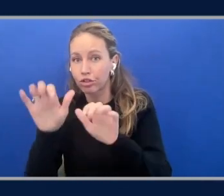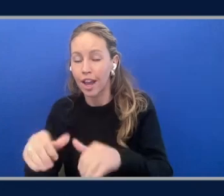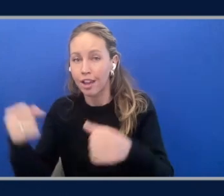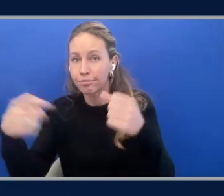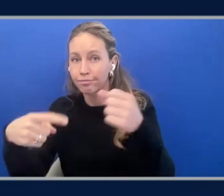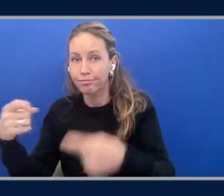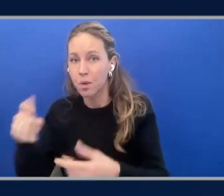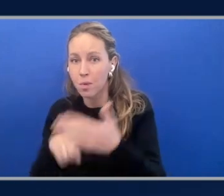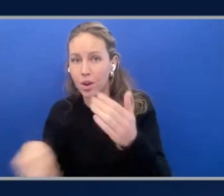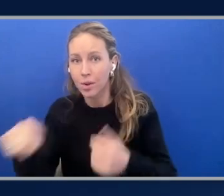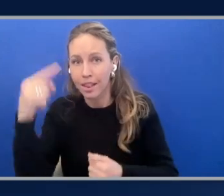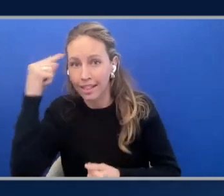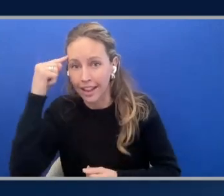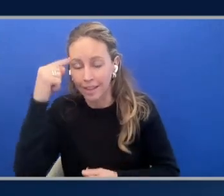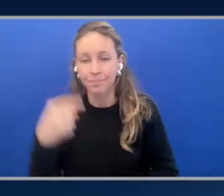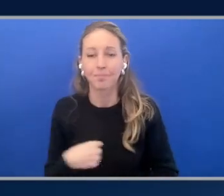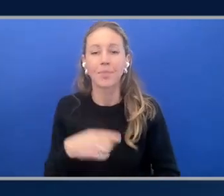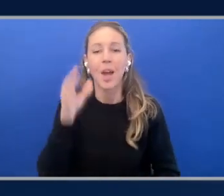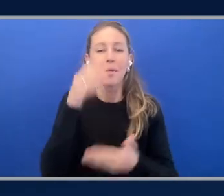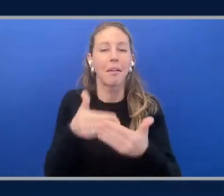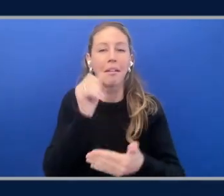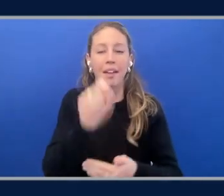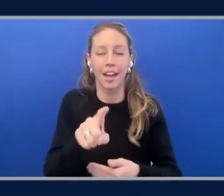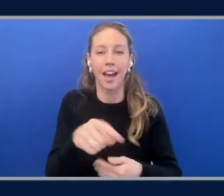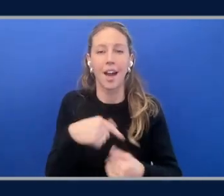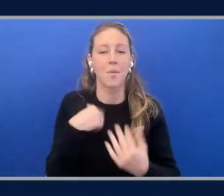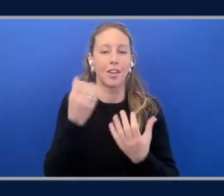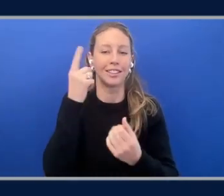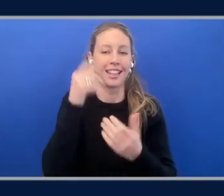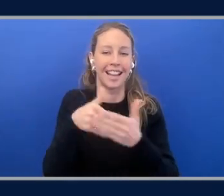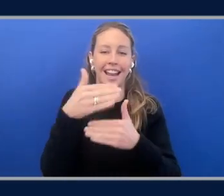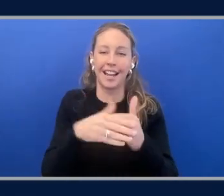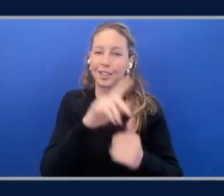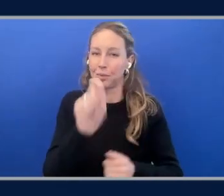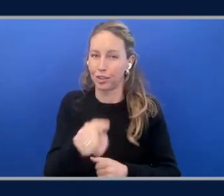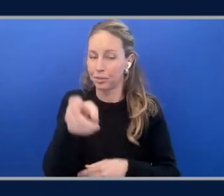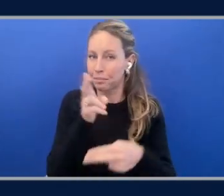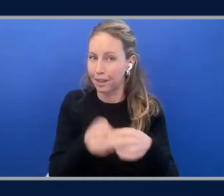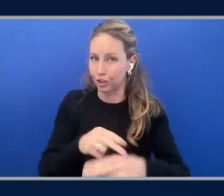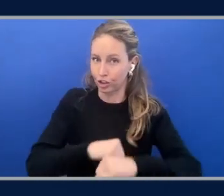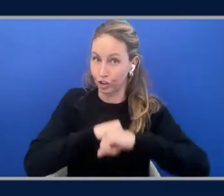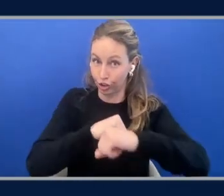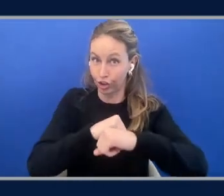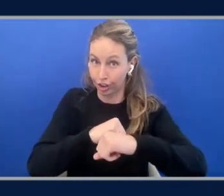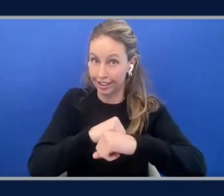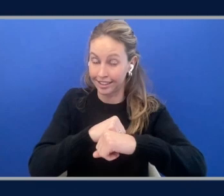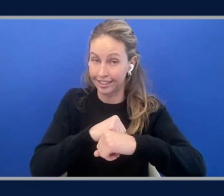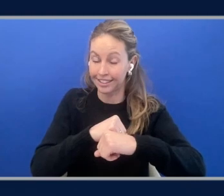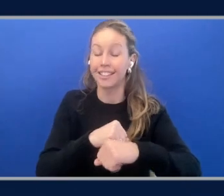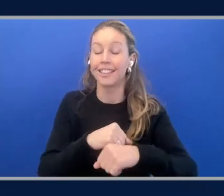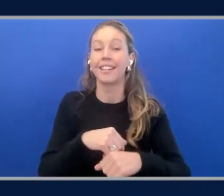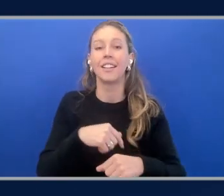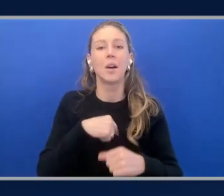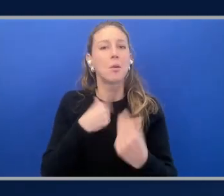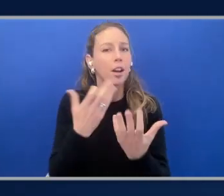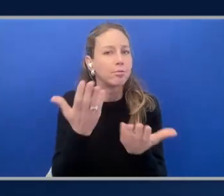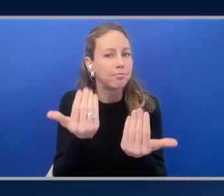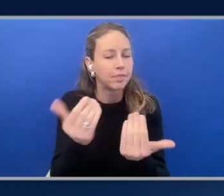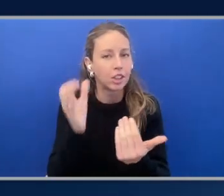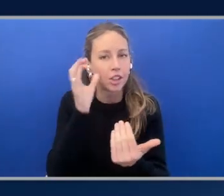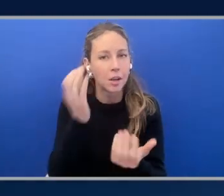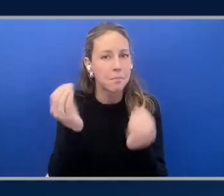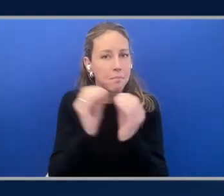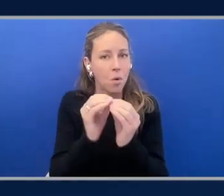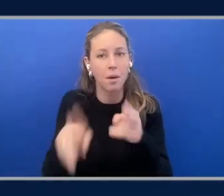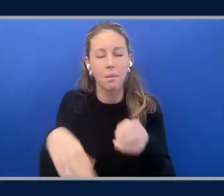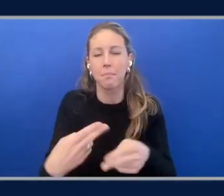pretty sure I'm going to preempt you and understand exactly the next question you're going to ask. You mentioned security. So I would love to hear your